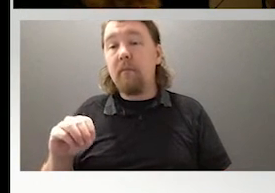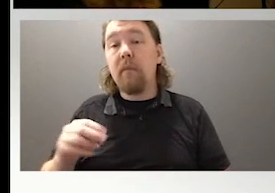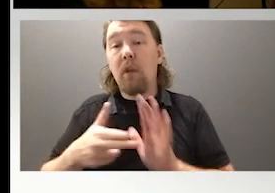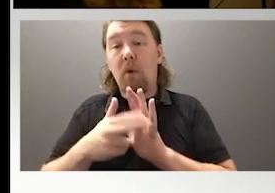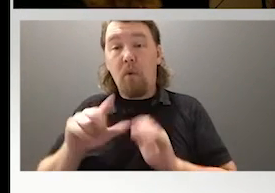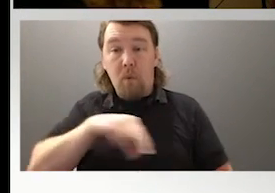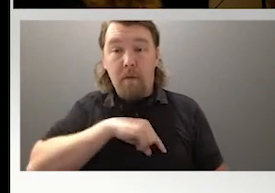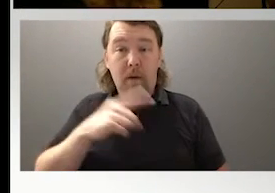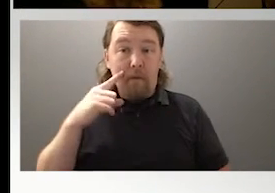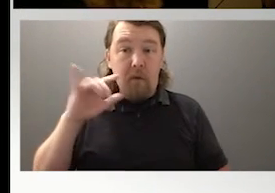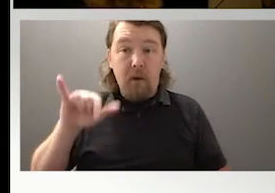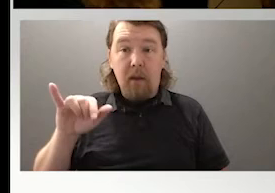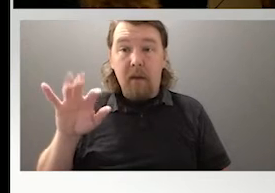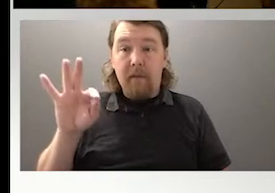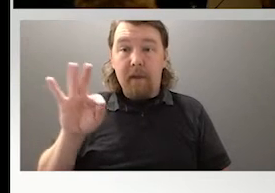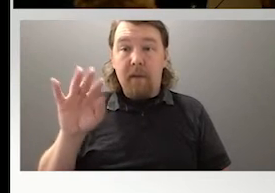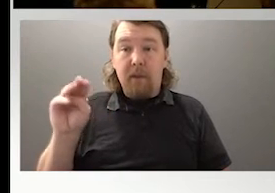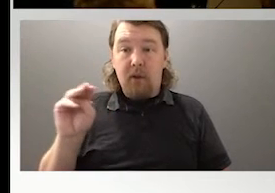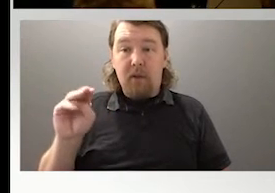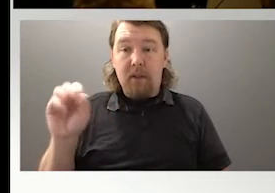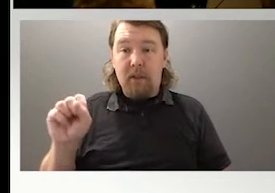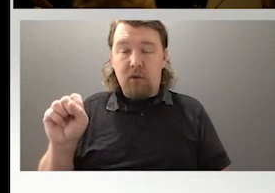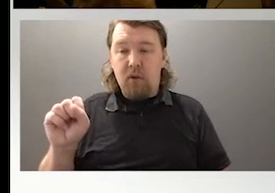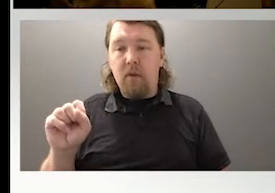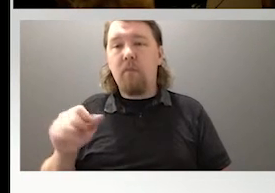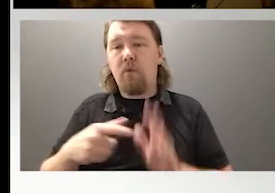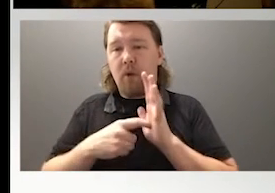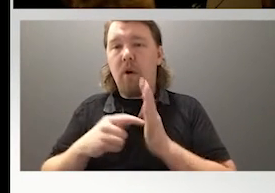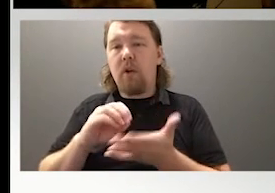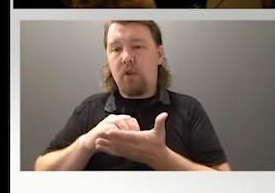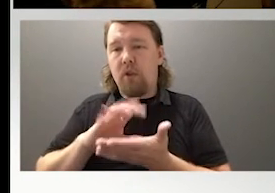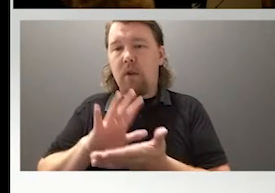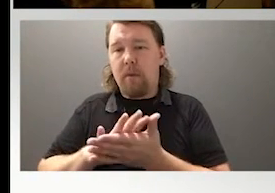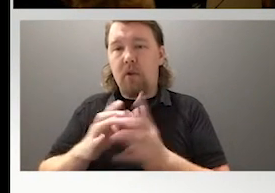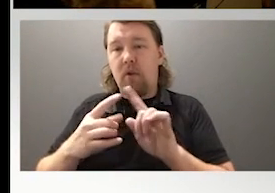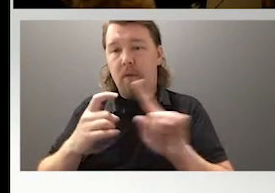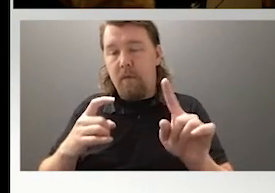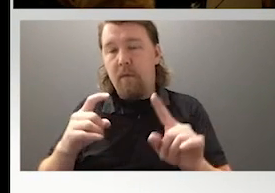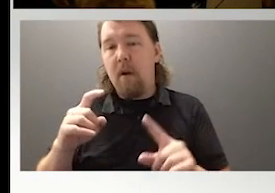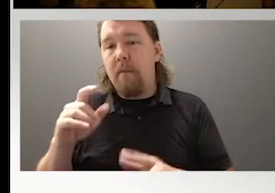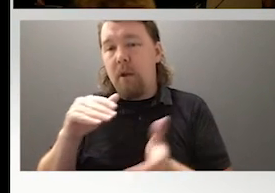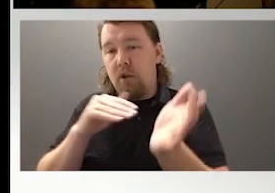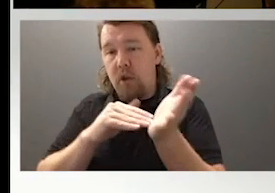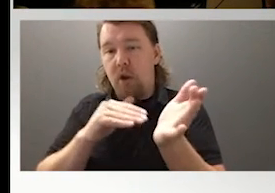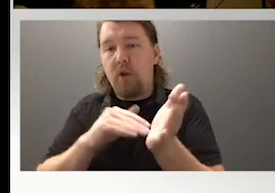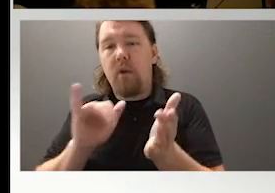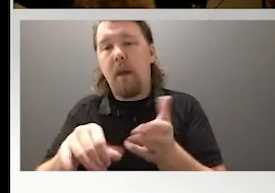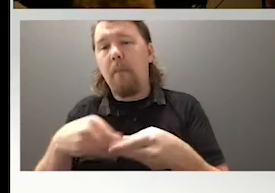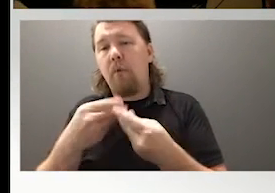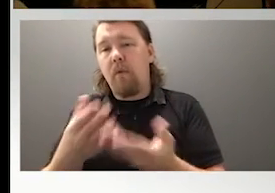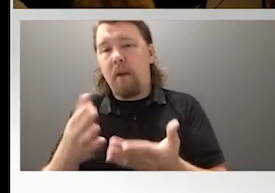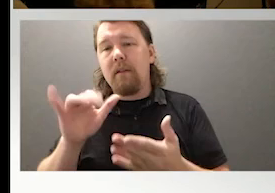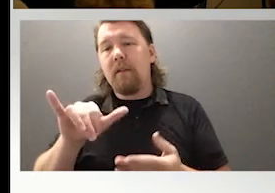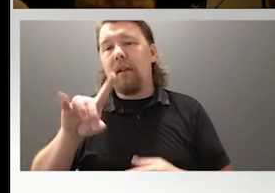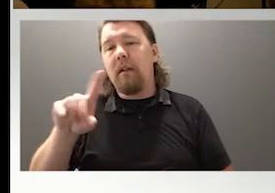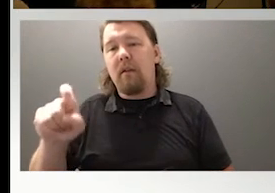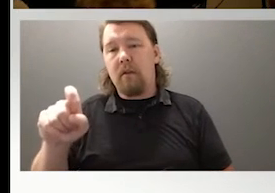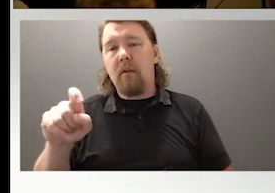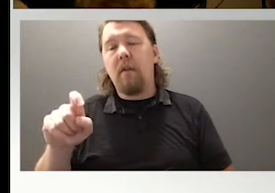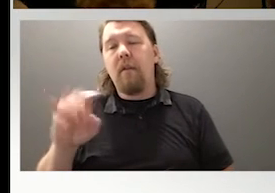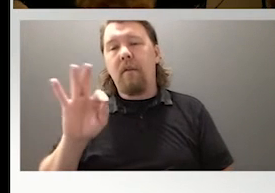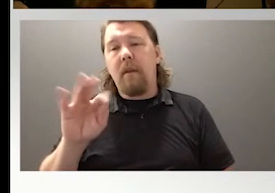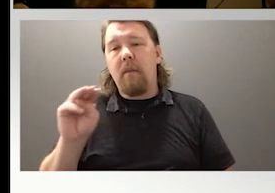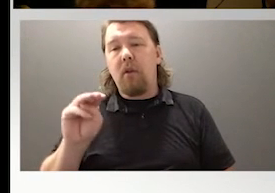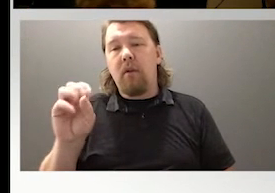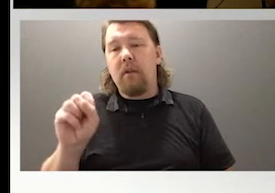Phelan-McDermid syndrome requires documentation from a physician which provides the diagnosis of